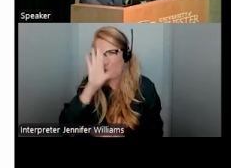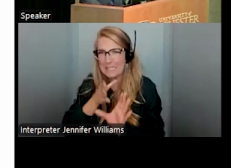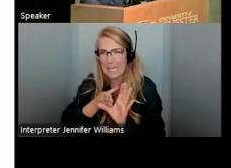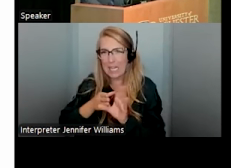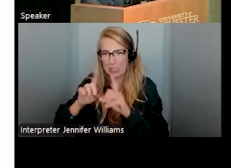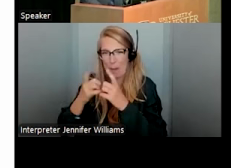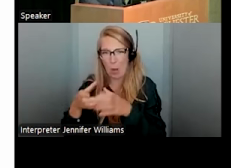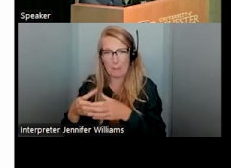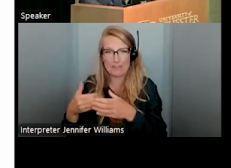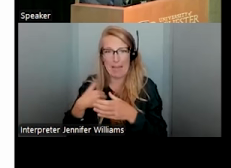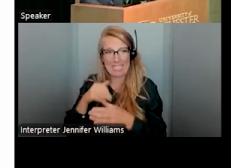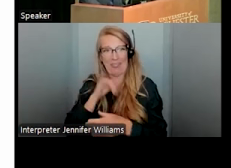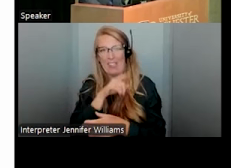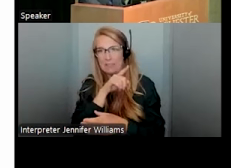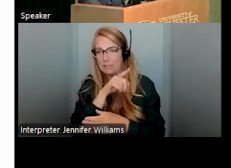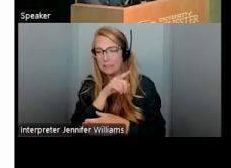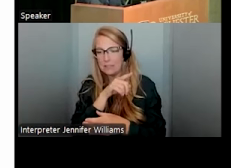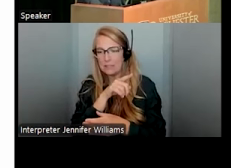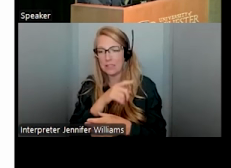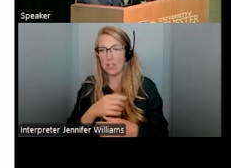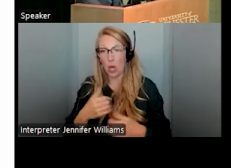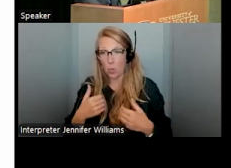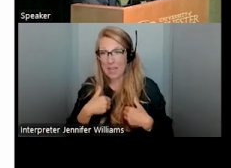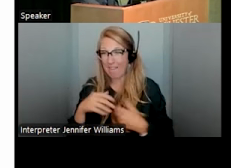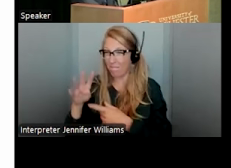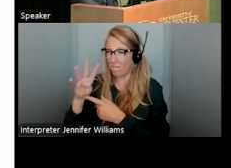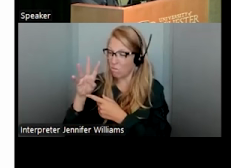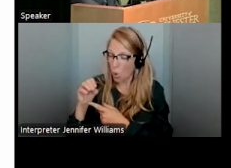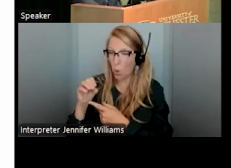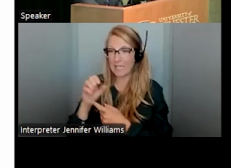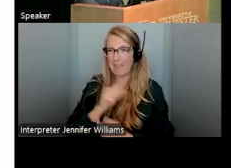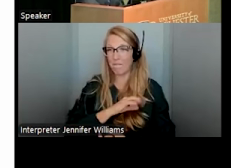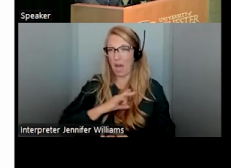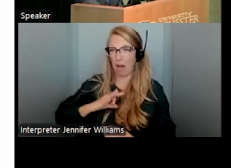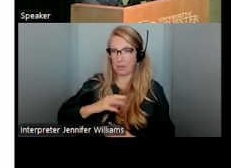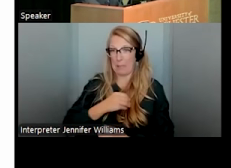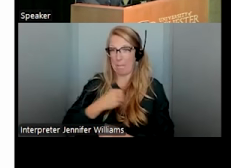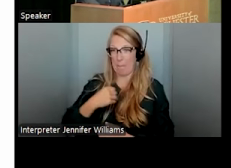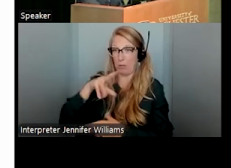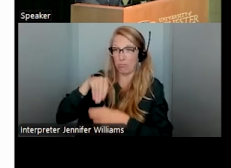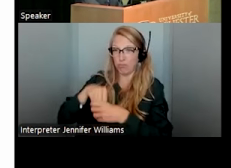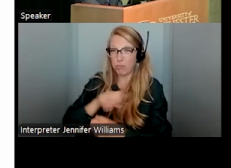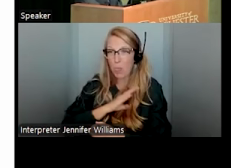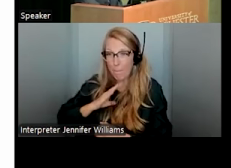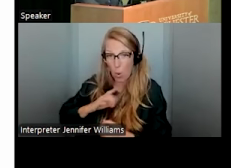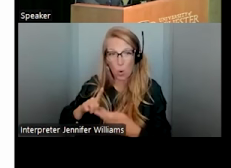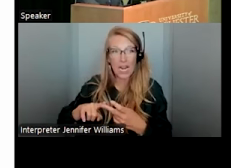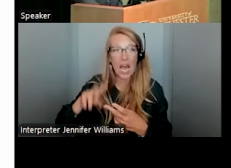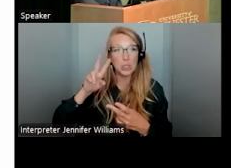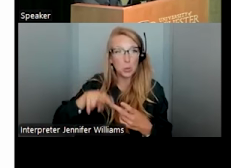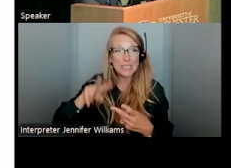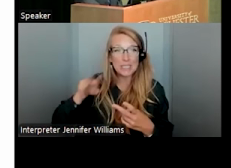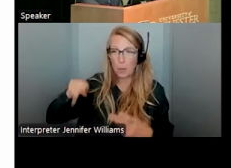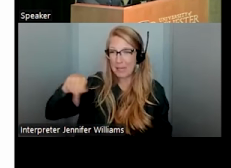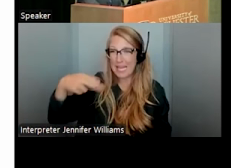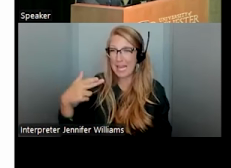of division. But we actually have 40 faculty members involved, along with the 22 PhD